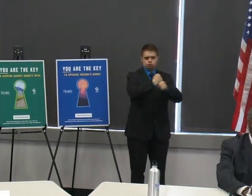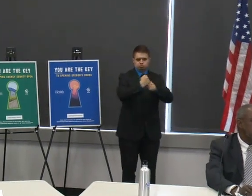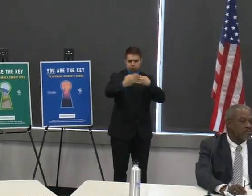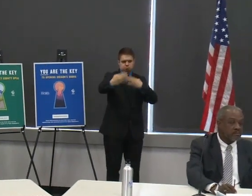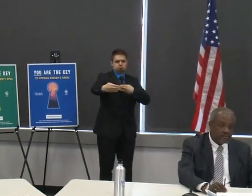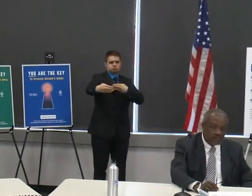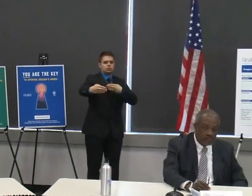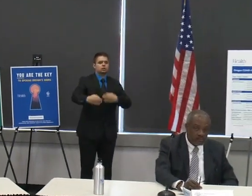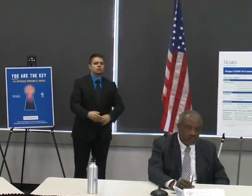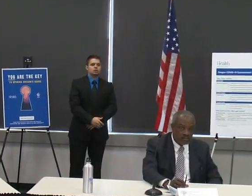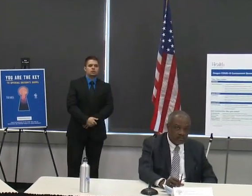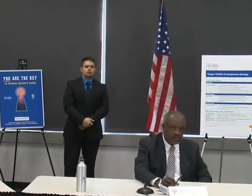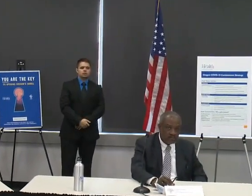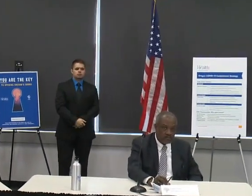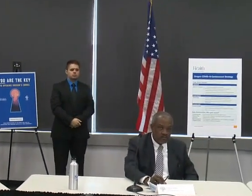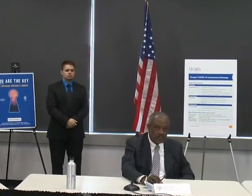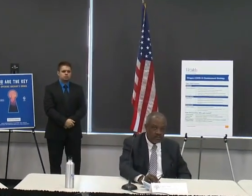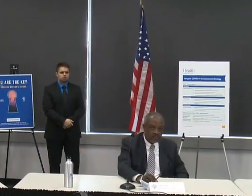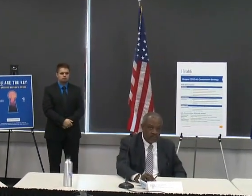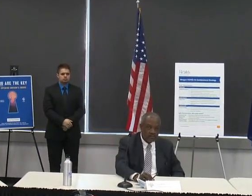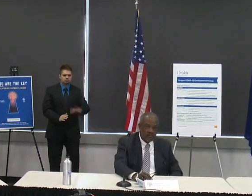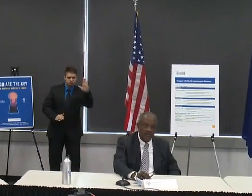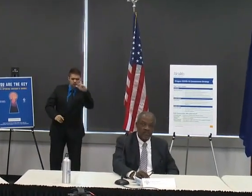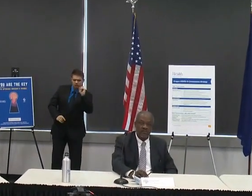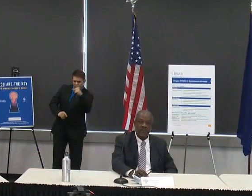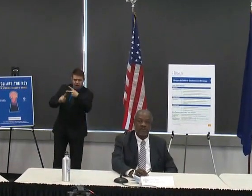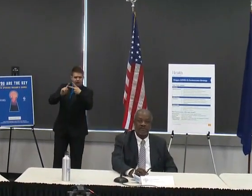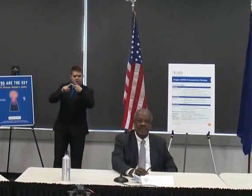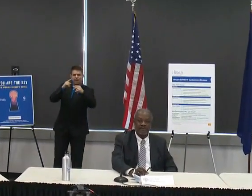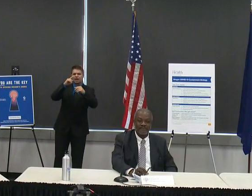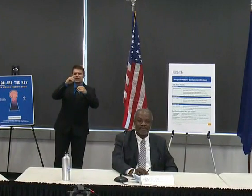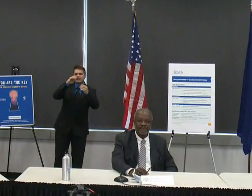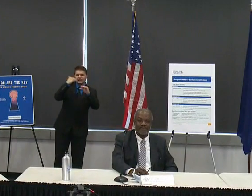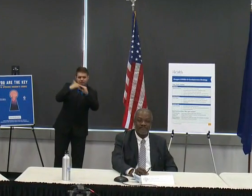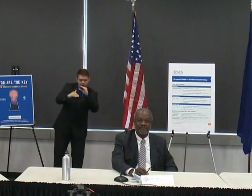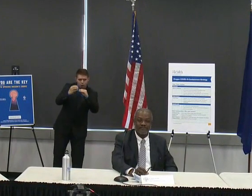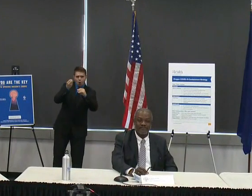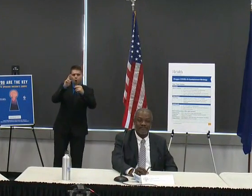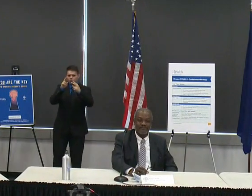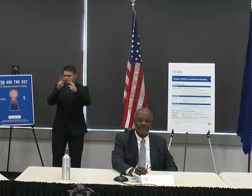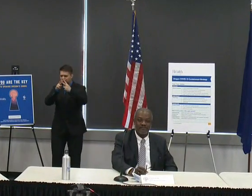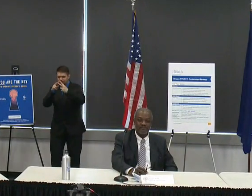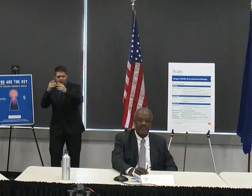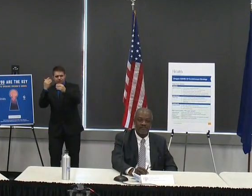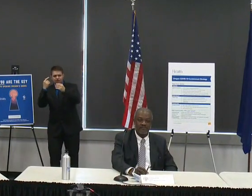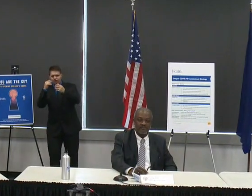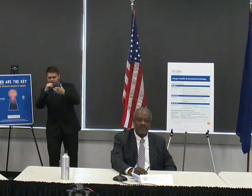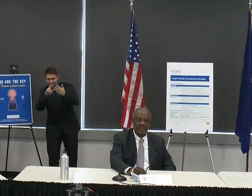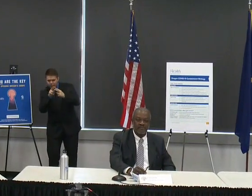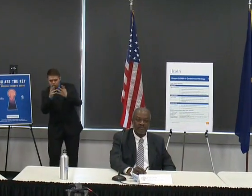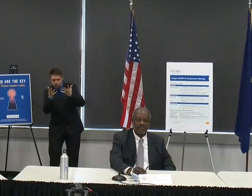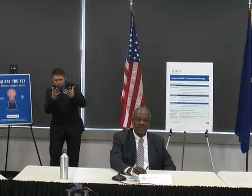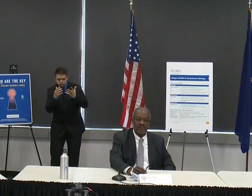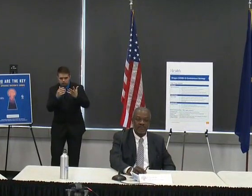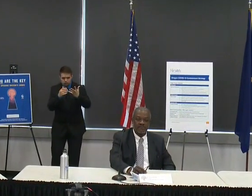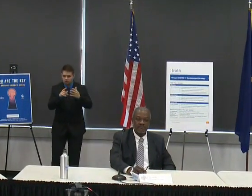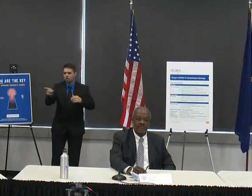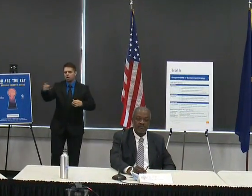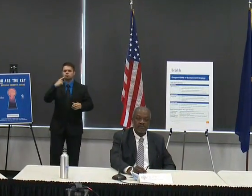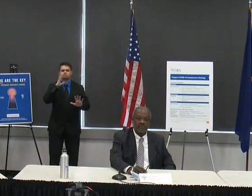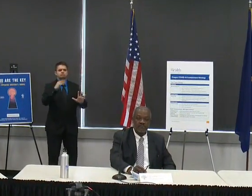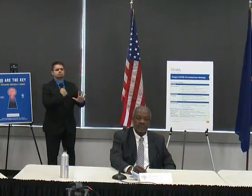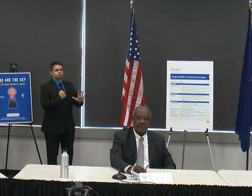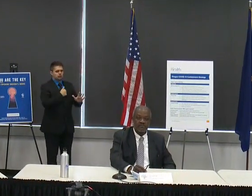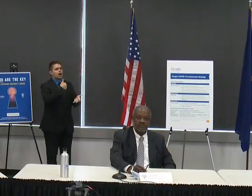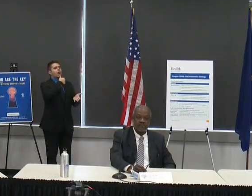i'm sorry did say it's an email and a letter or is there an email or a letter a letter it's just a letter and